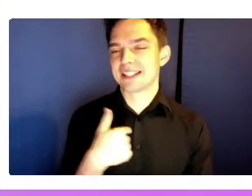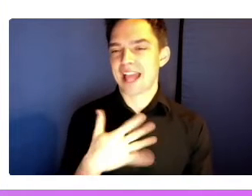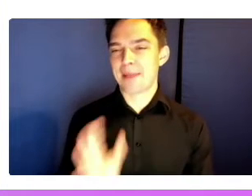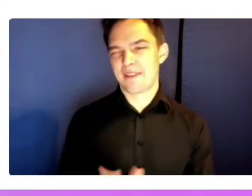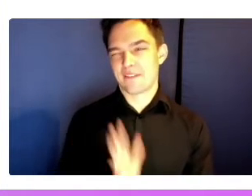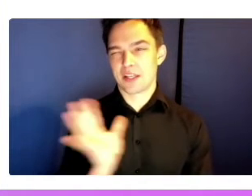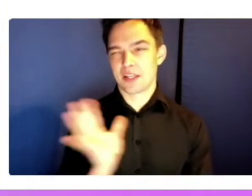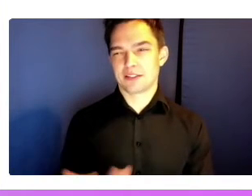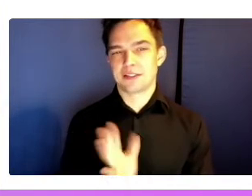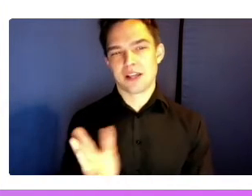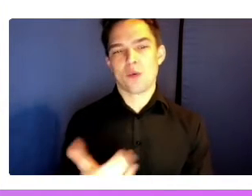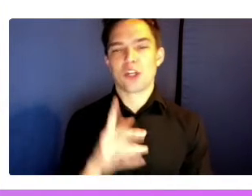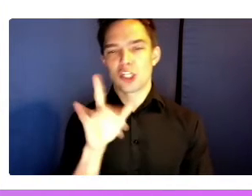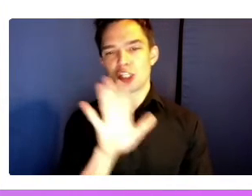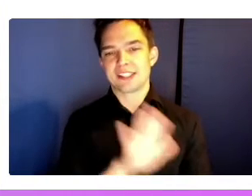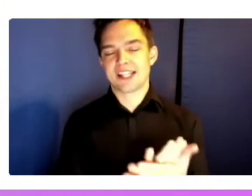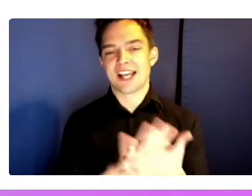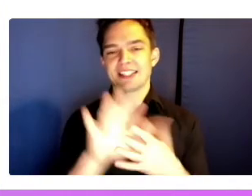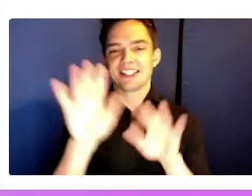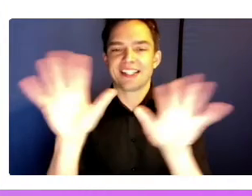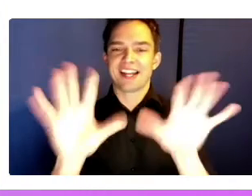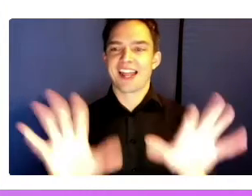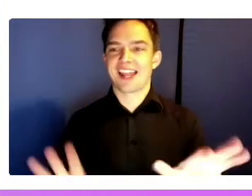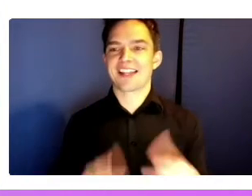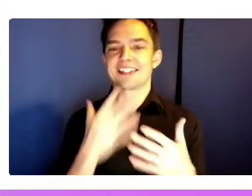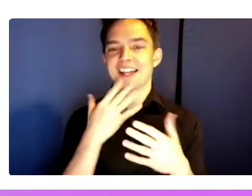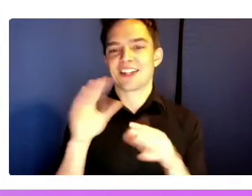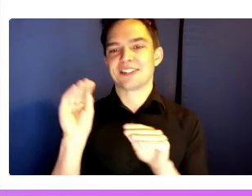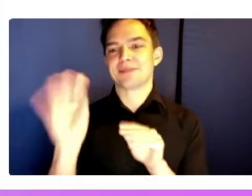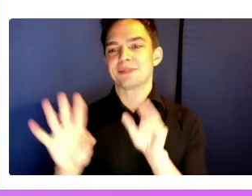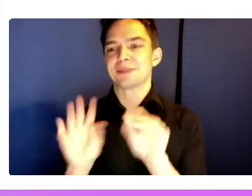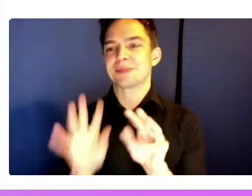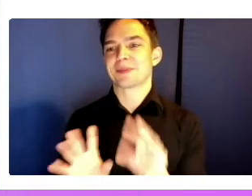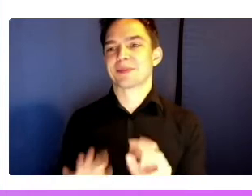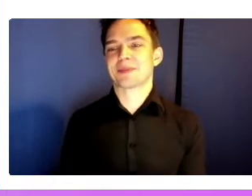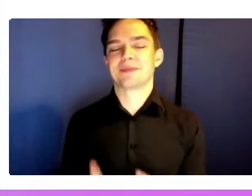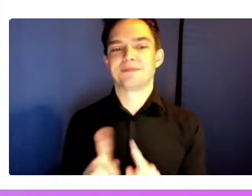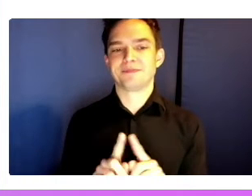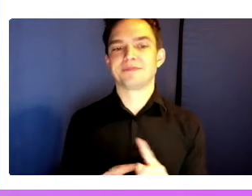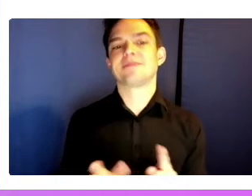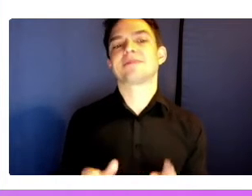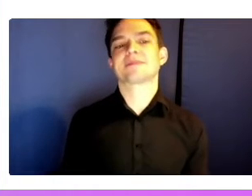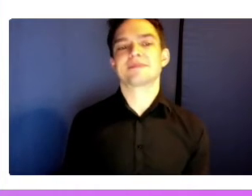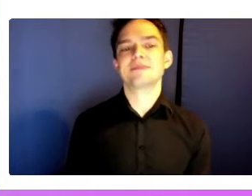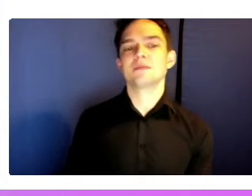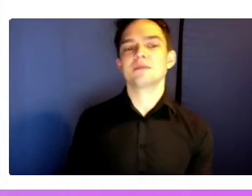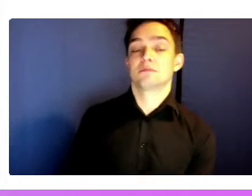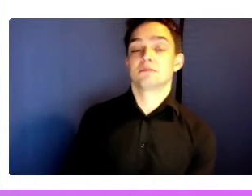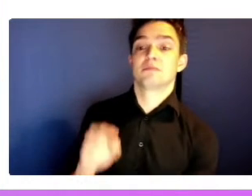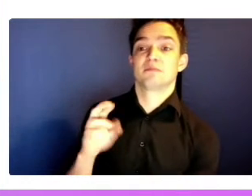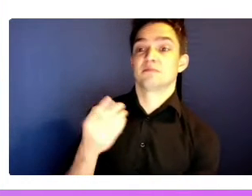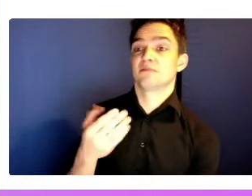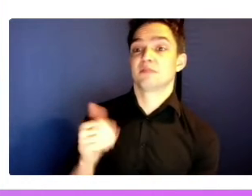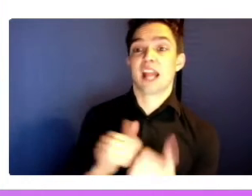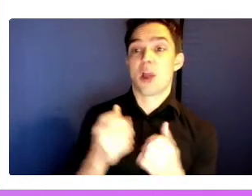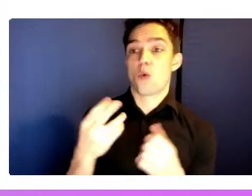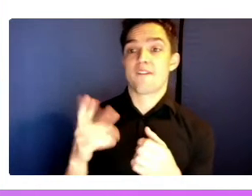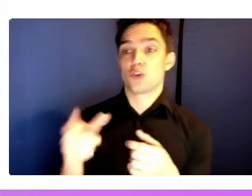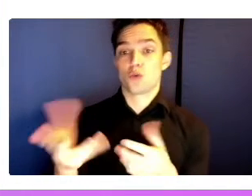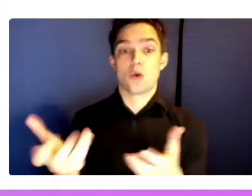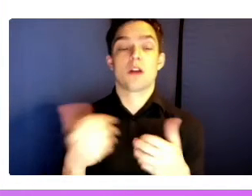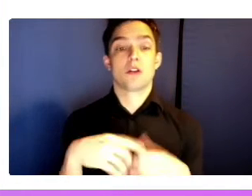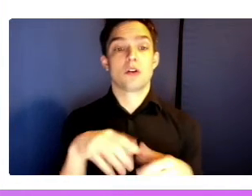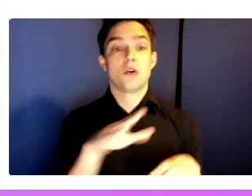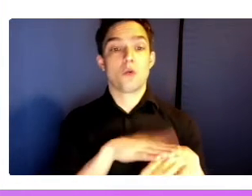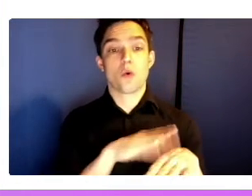want things to look nice. So we'll go through and color code things however you want. Warnings aren't gray.